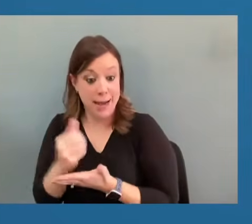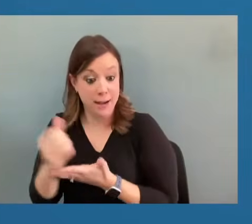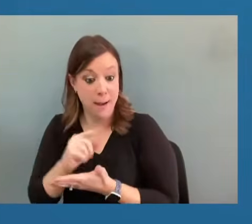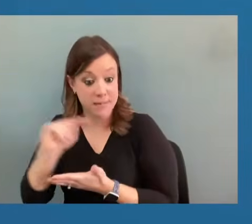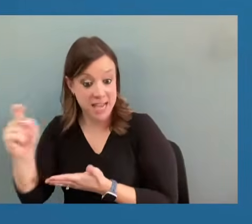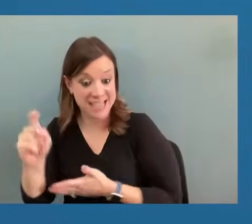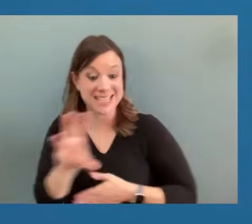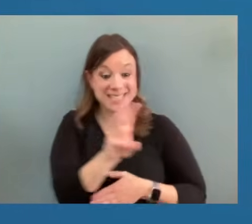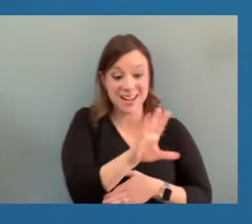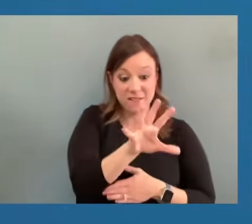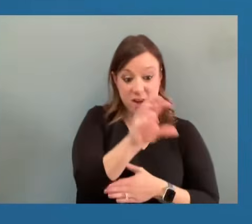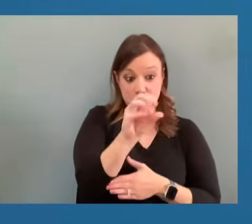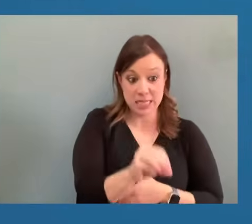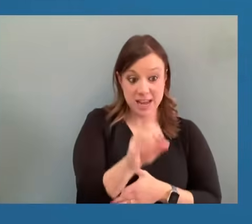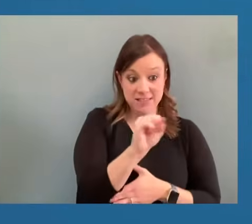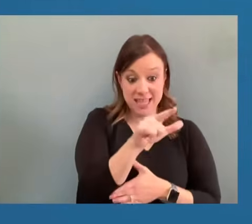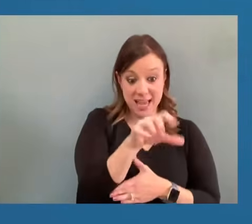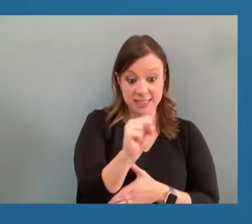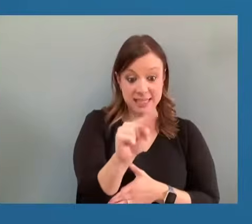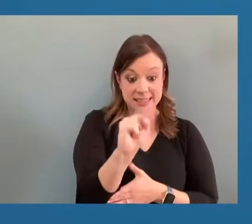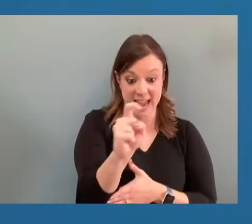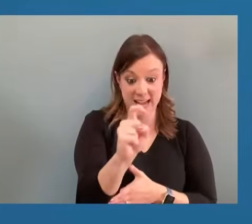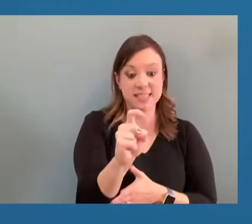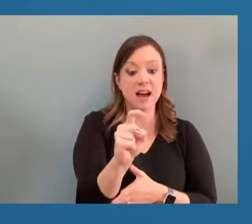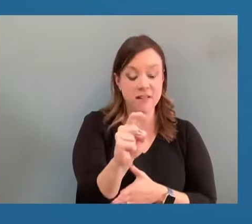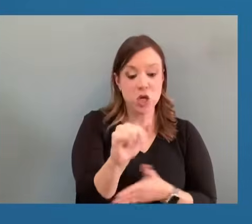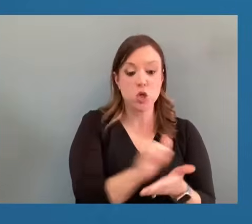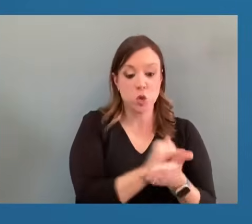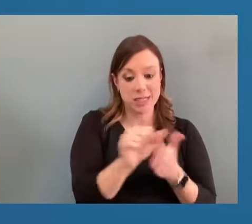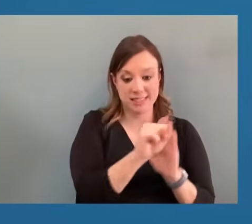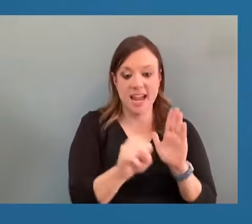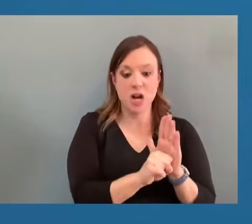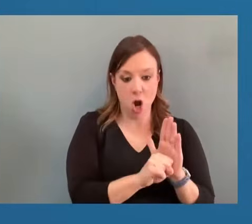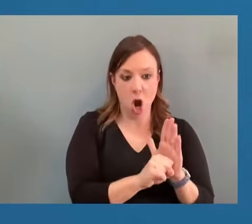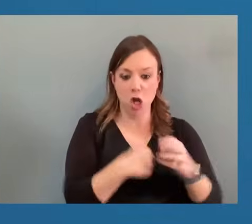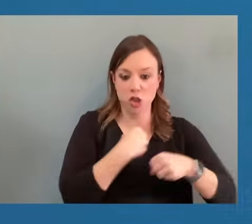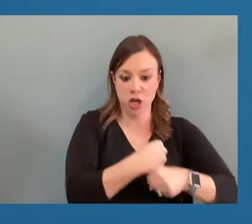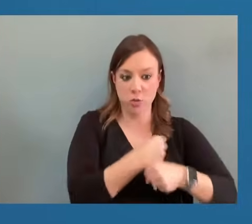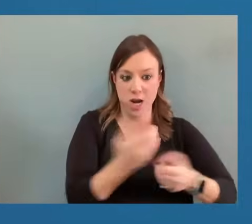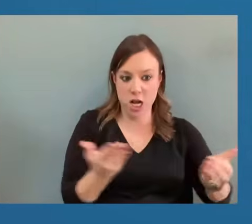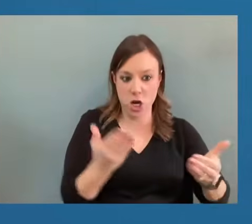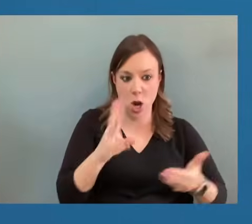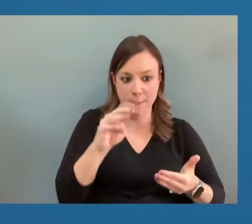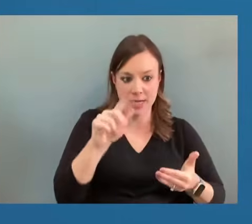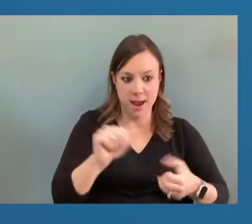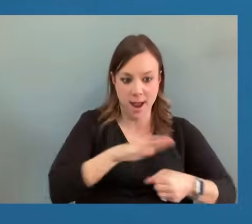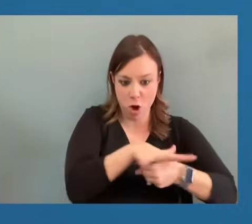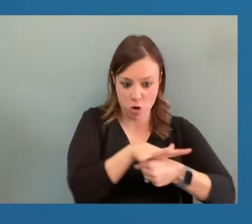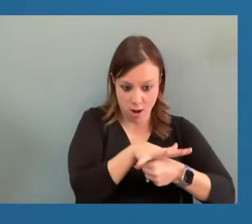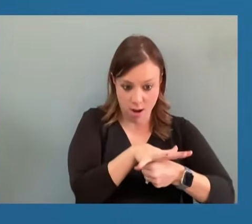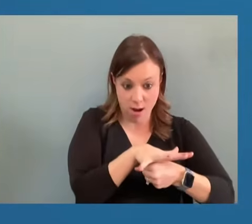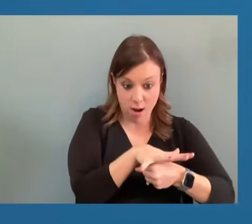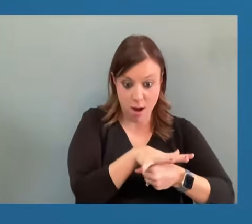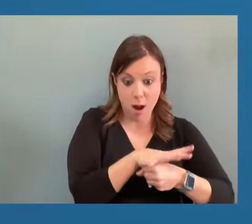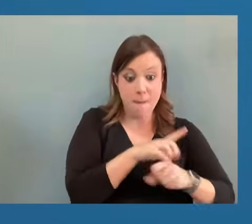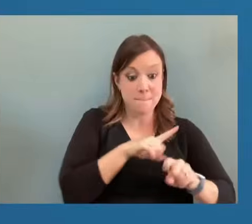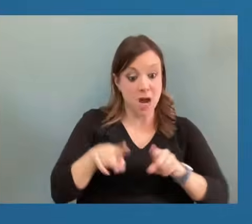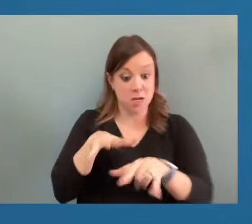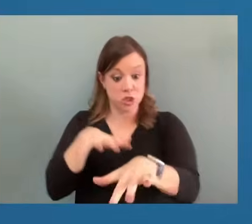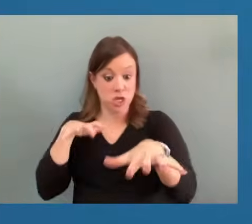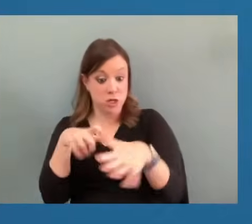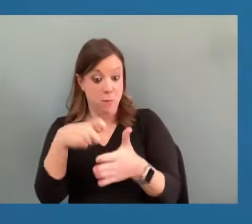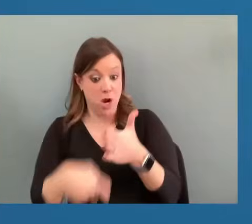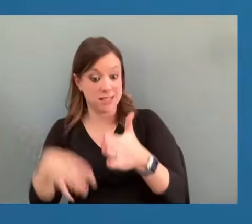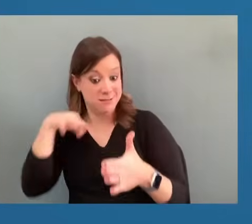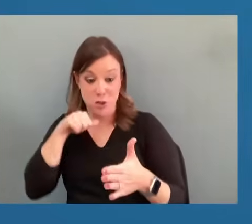in the MTA region. And congestion pricing benefits don't stop at the state border. In fact, New Jersey bus riders, along